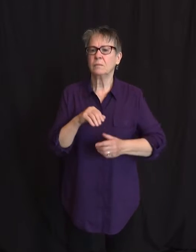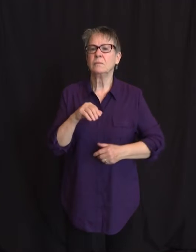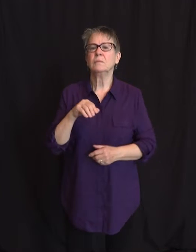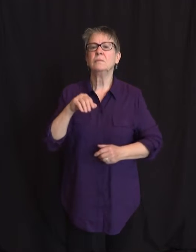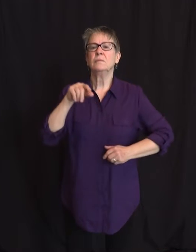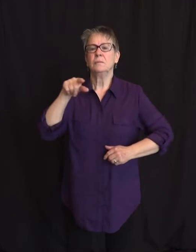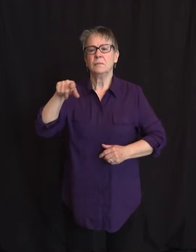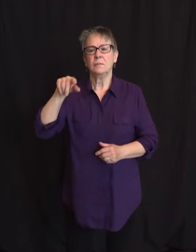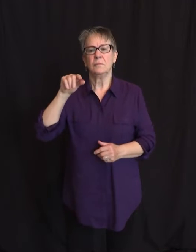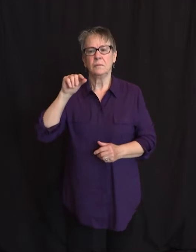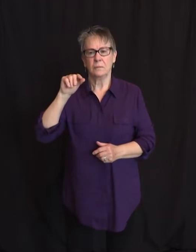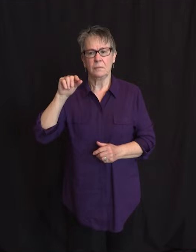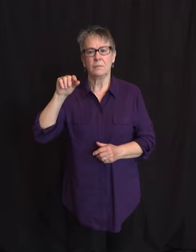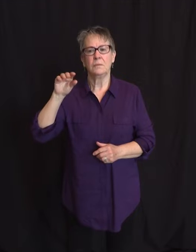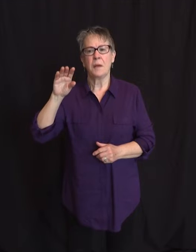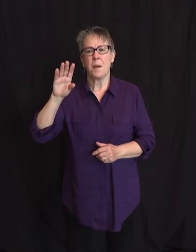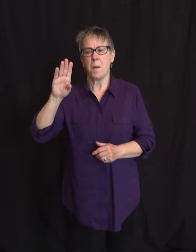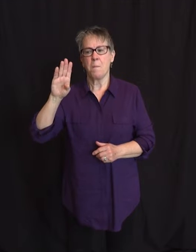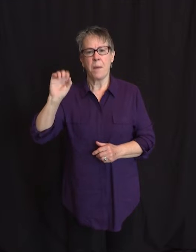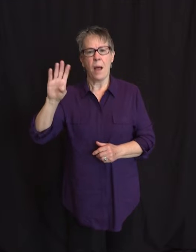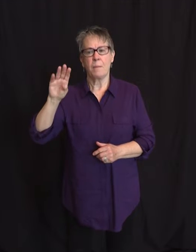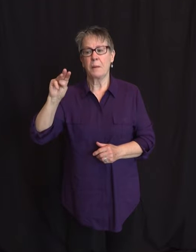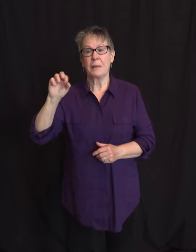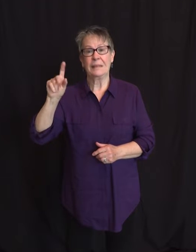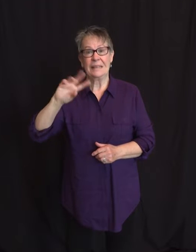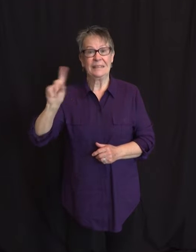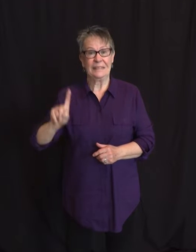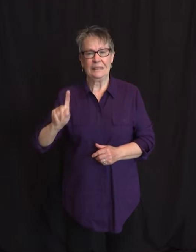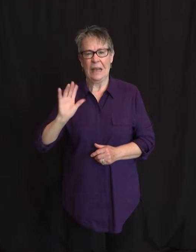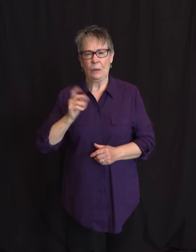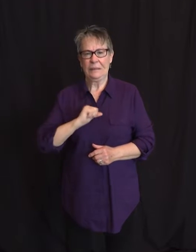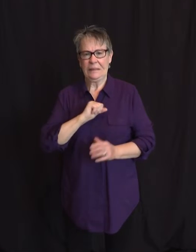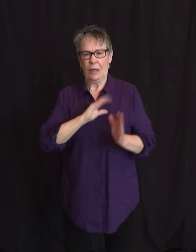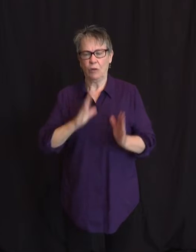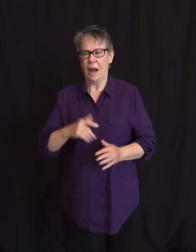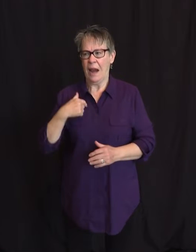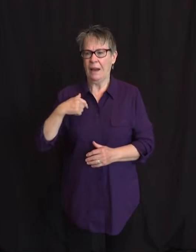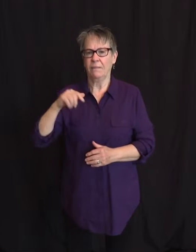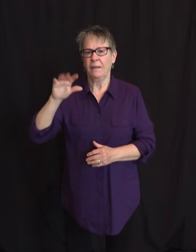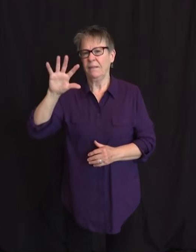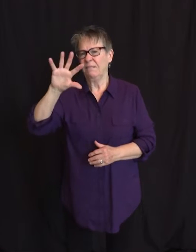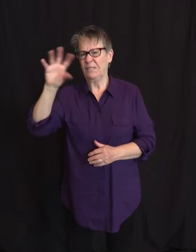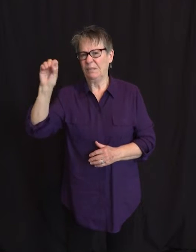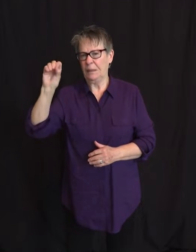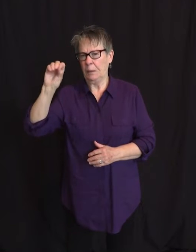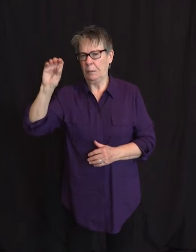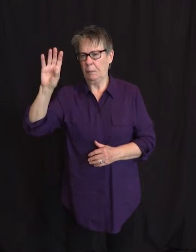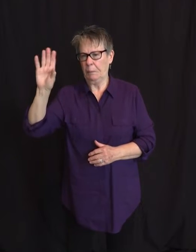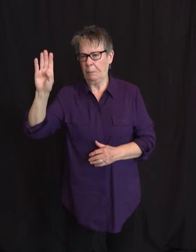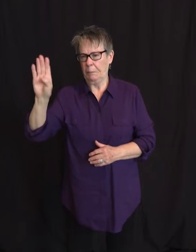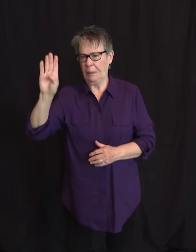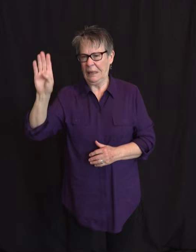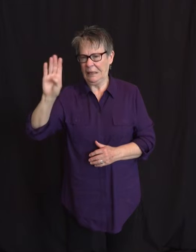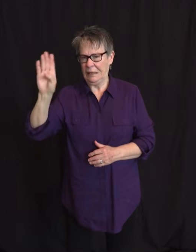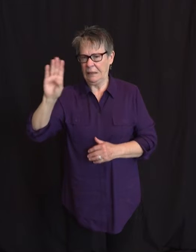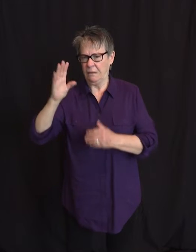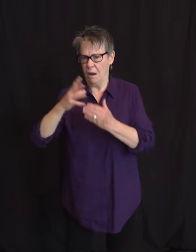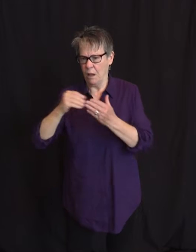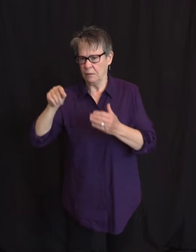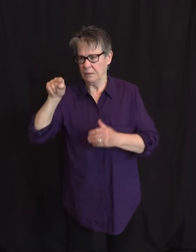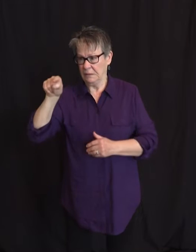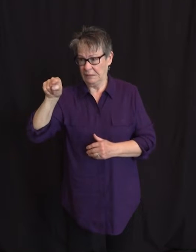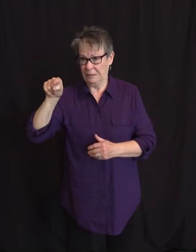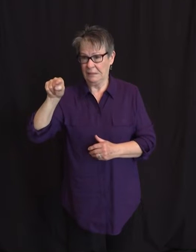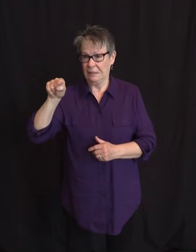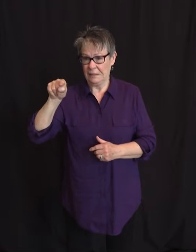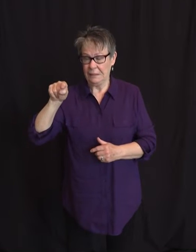bill co-sponsored by Senator Cassidy, a Republican from Louisiana, which does exactly what Tom is referring to. And there's a chance, it sounds